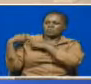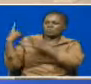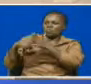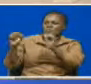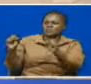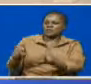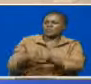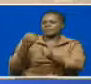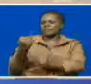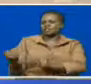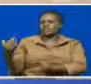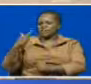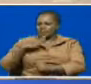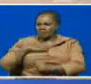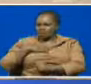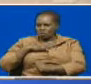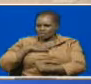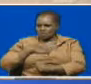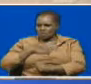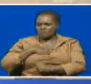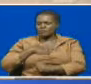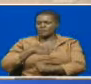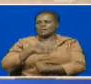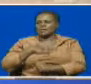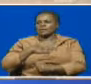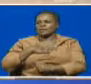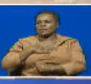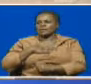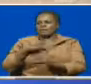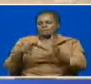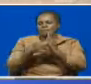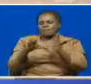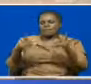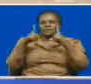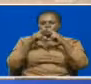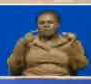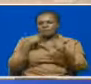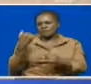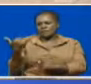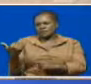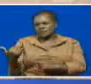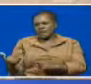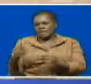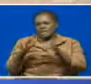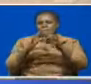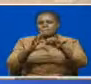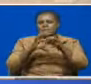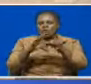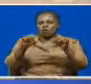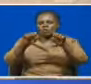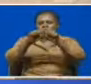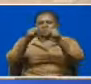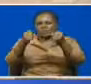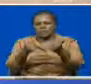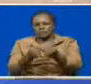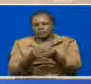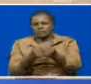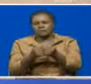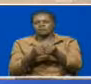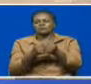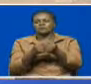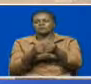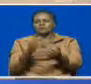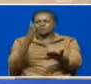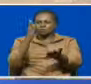happened to our children. And there's this popular saying that the child belongs to the society.